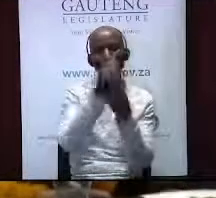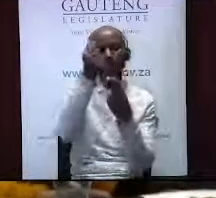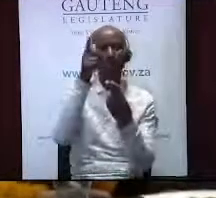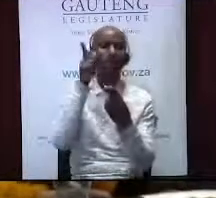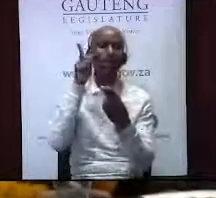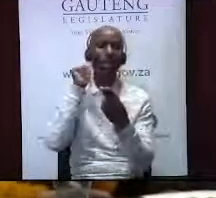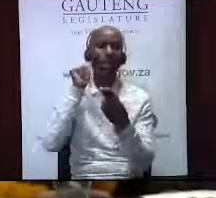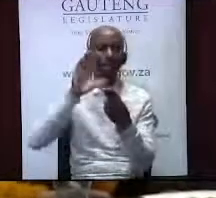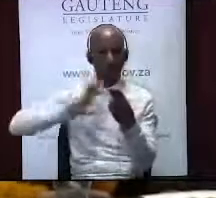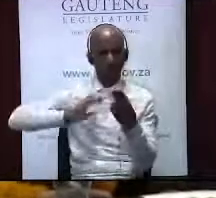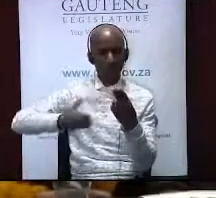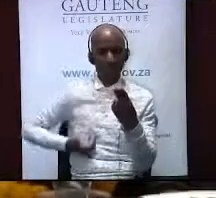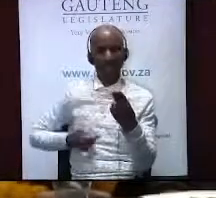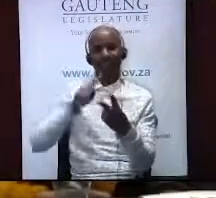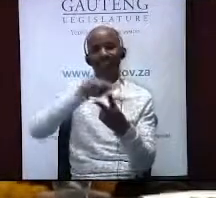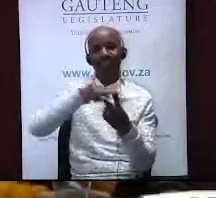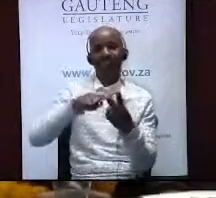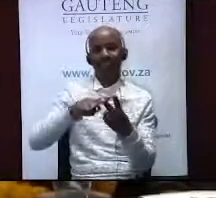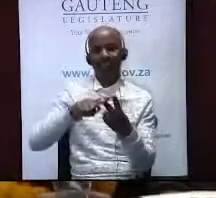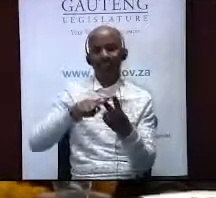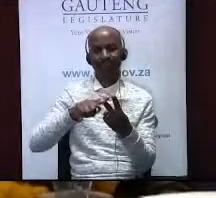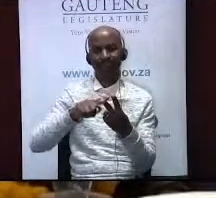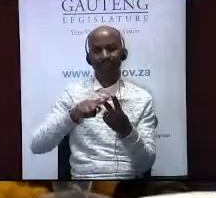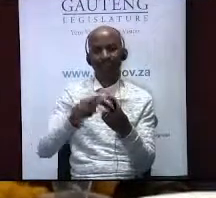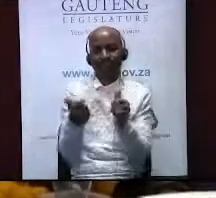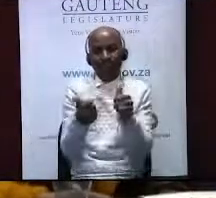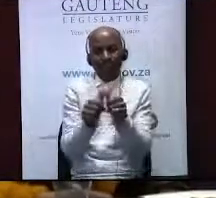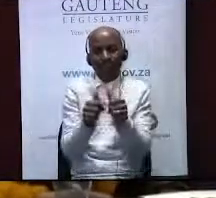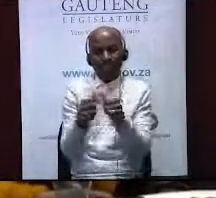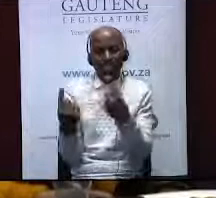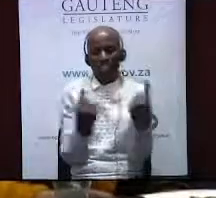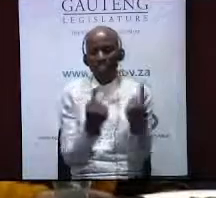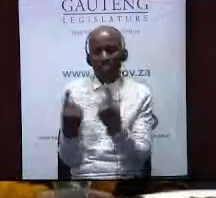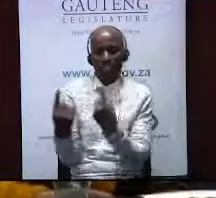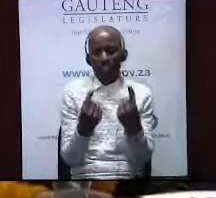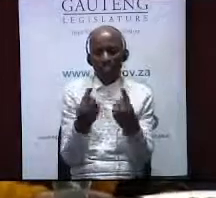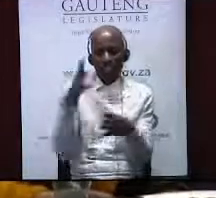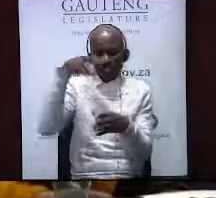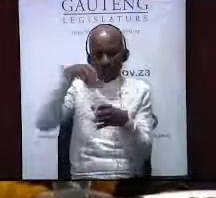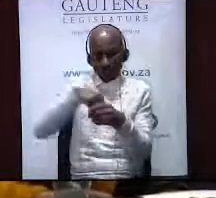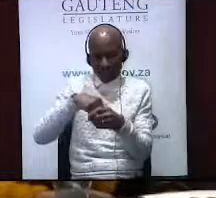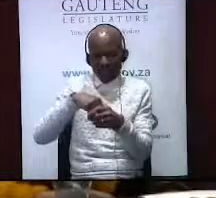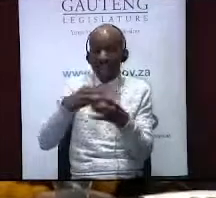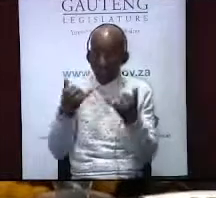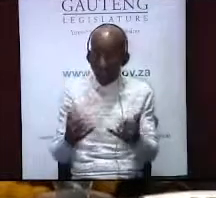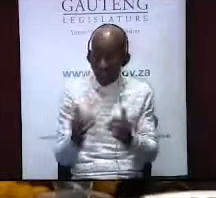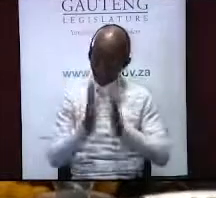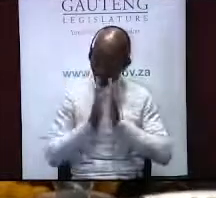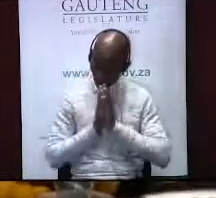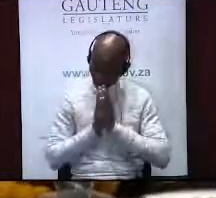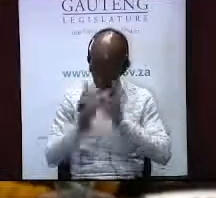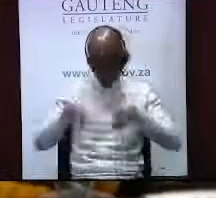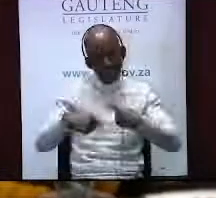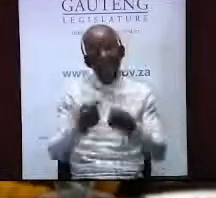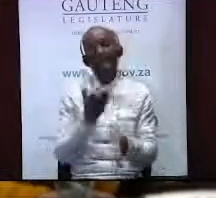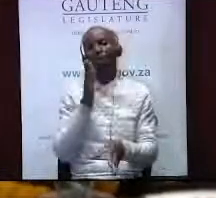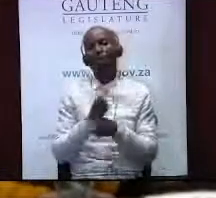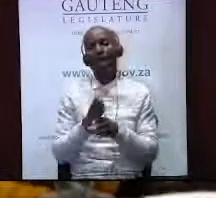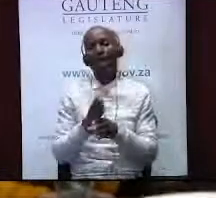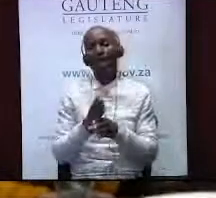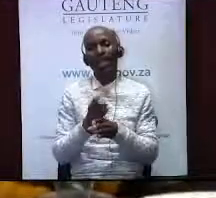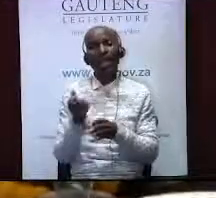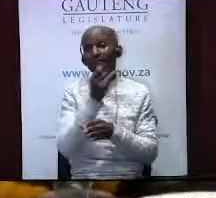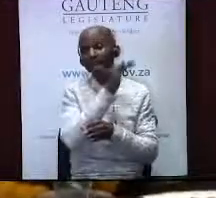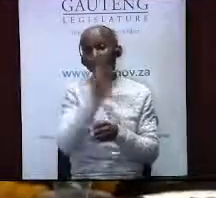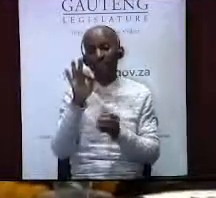man and woman to be a part of each other, to fit. So the church cannot operate